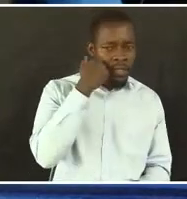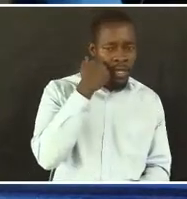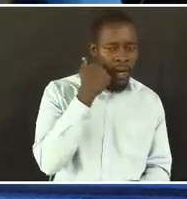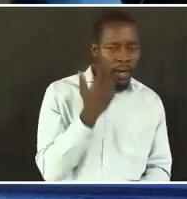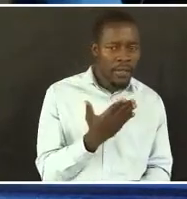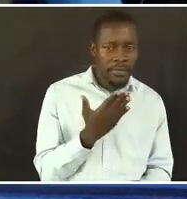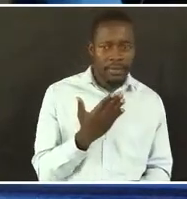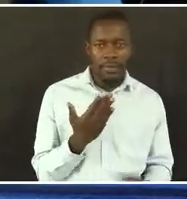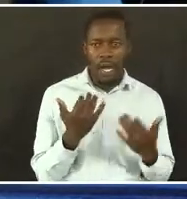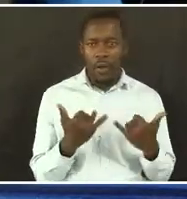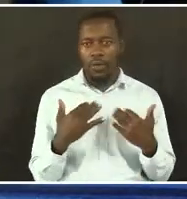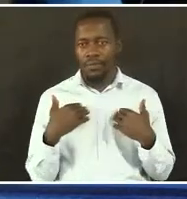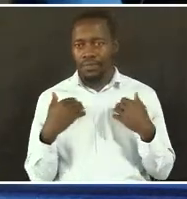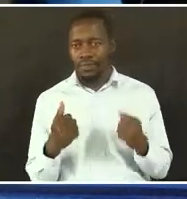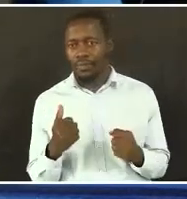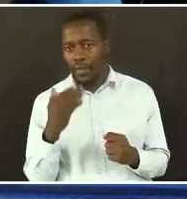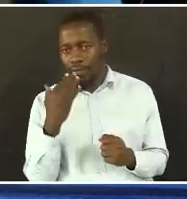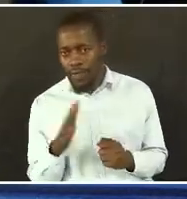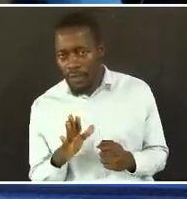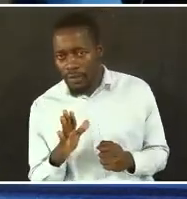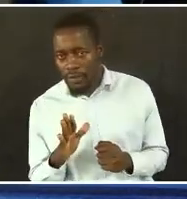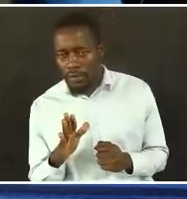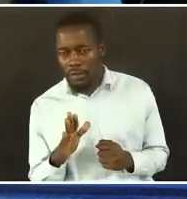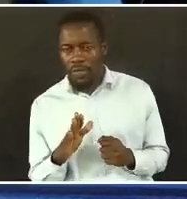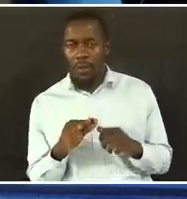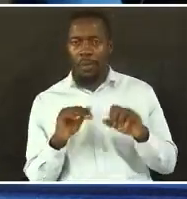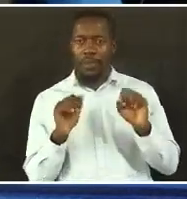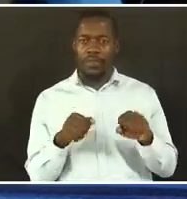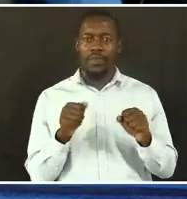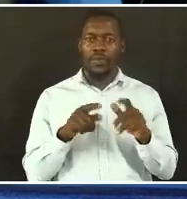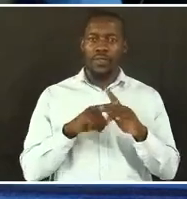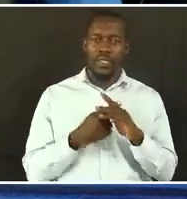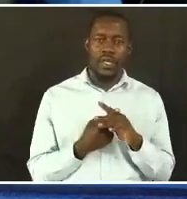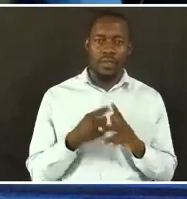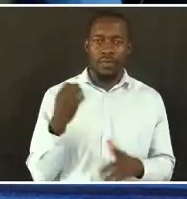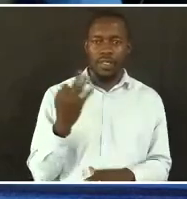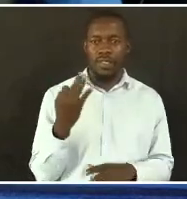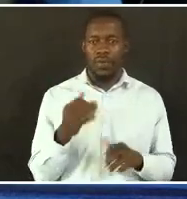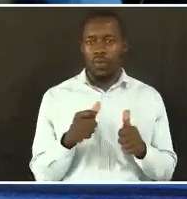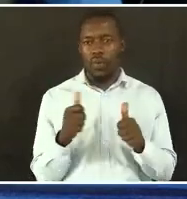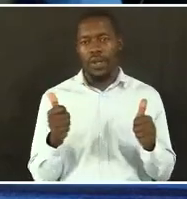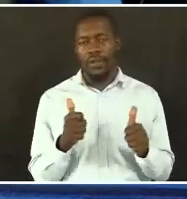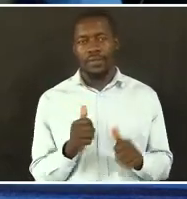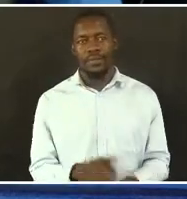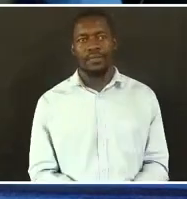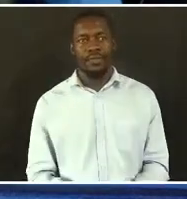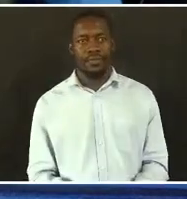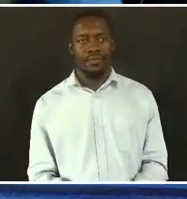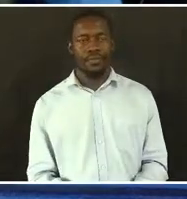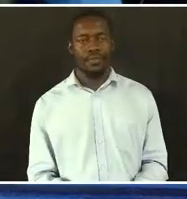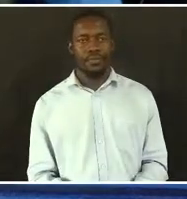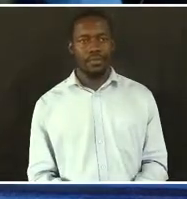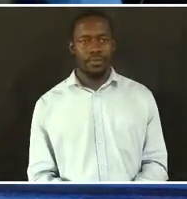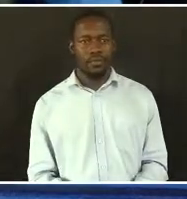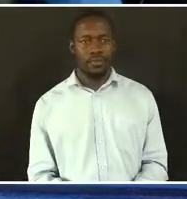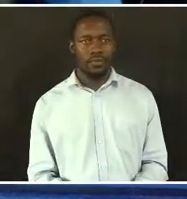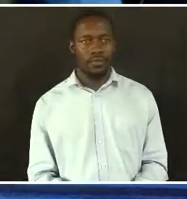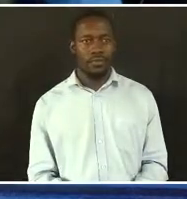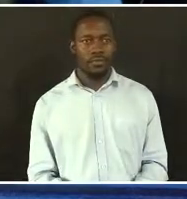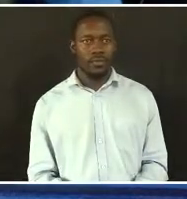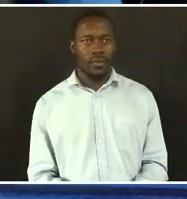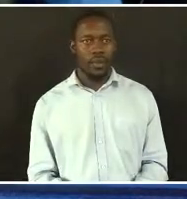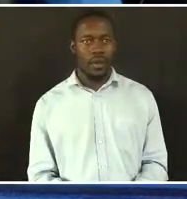for me, even if they didn't believe in God. And that time, they'll give you a listening ear. That is where now